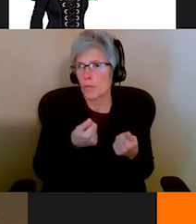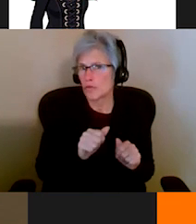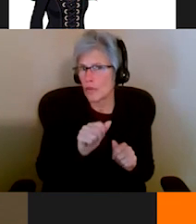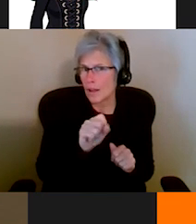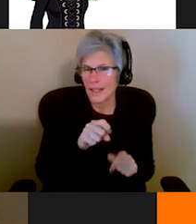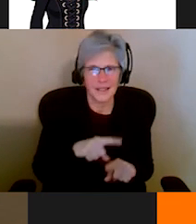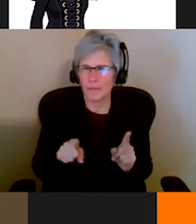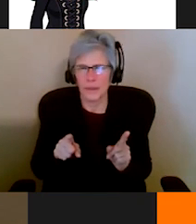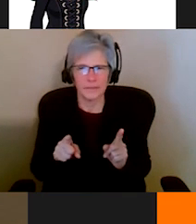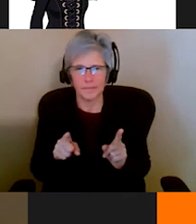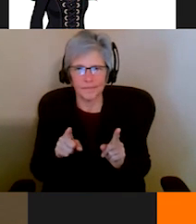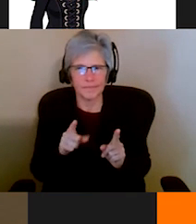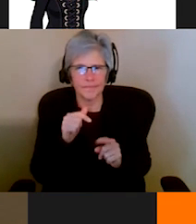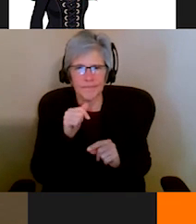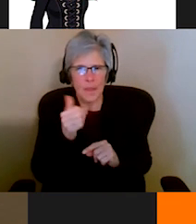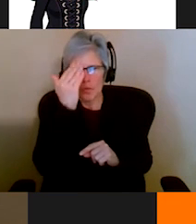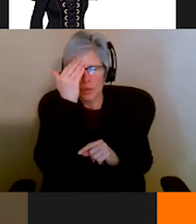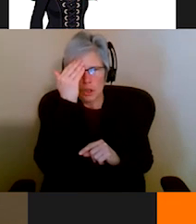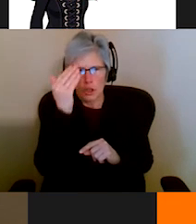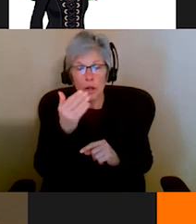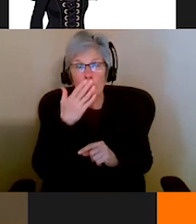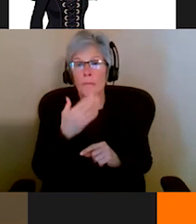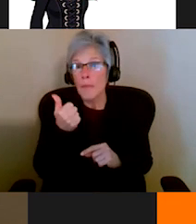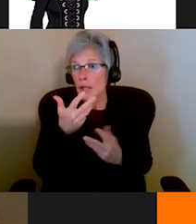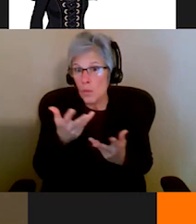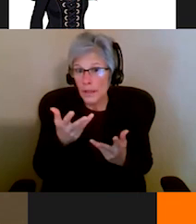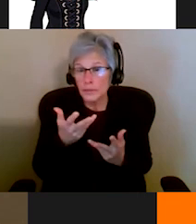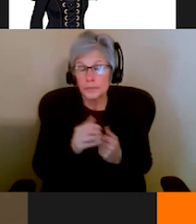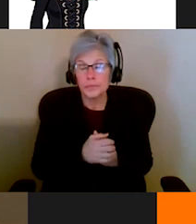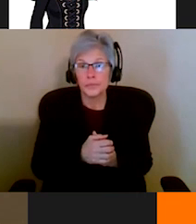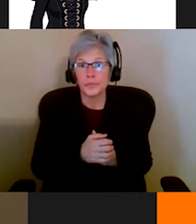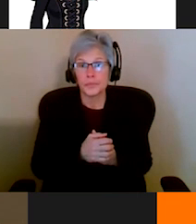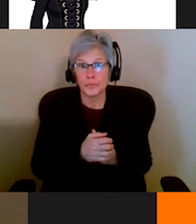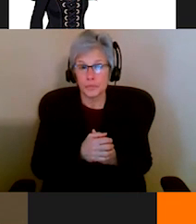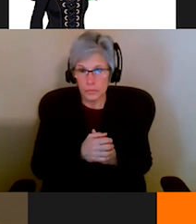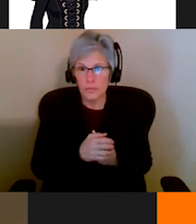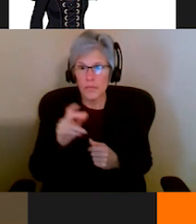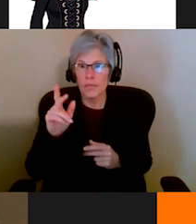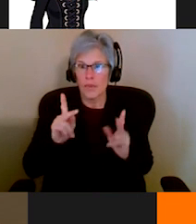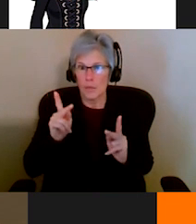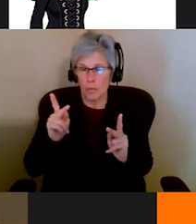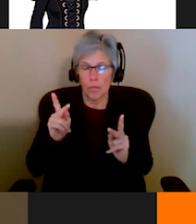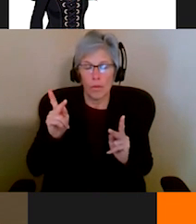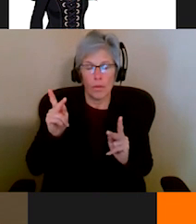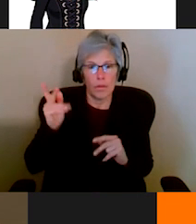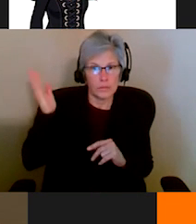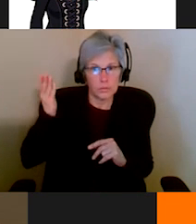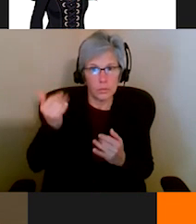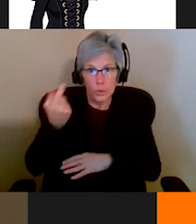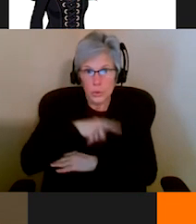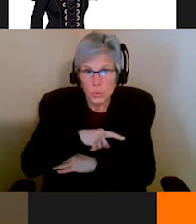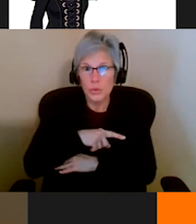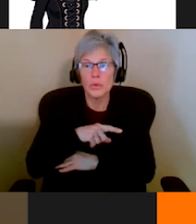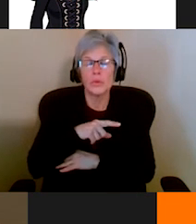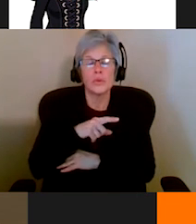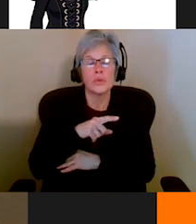best thing are listening to the people that you spoke to today, that you learned about today, talk to them about their